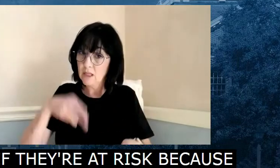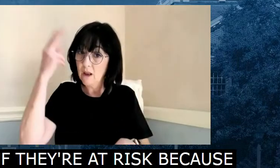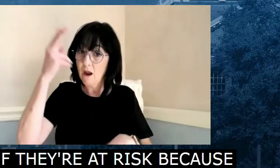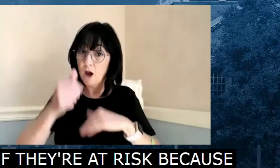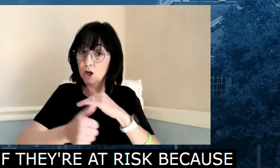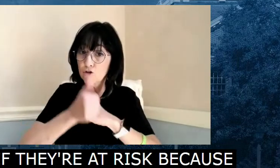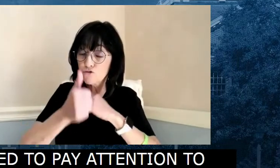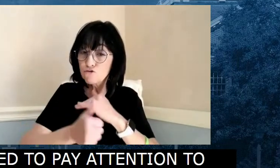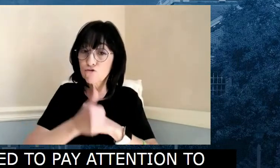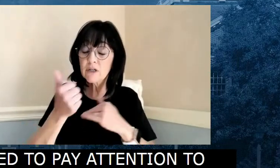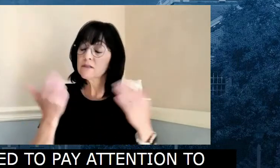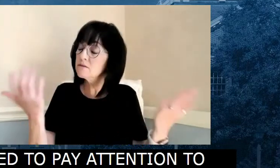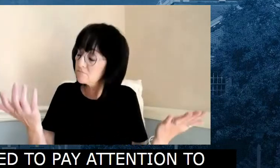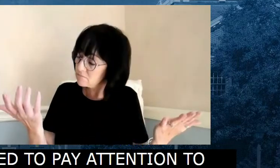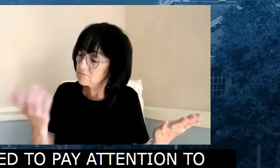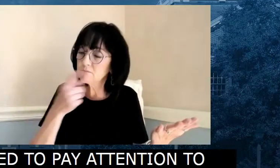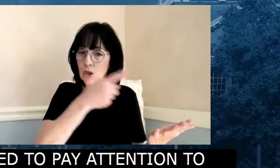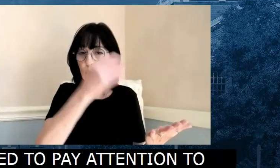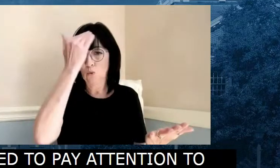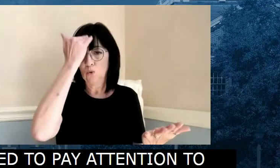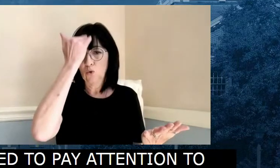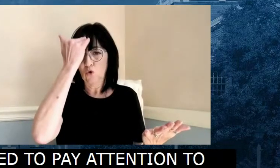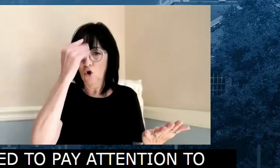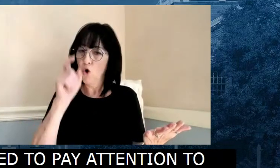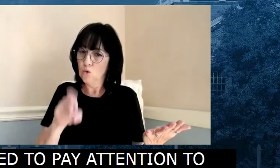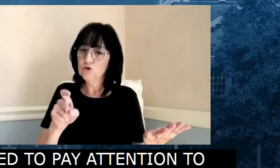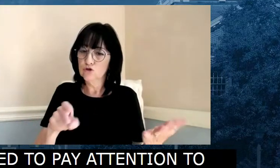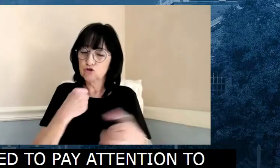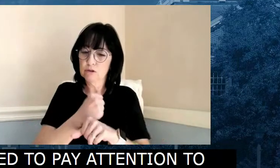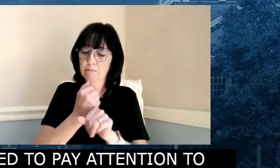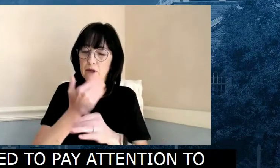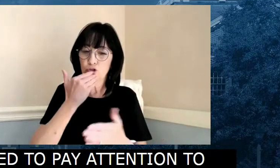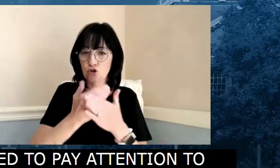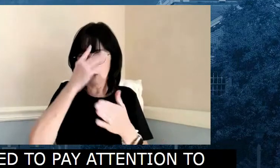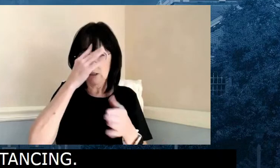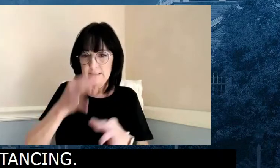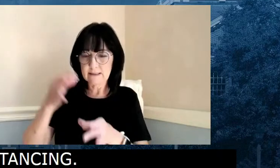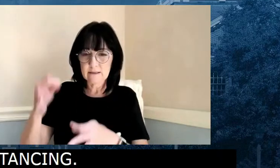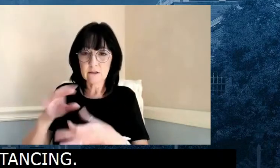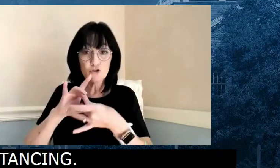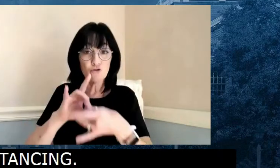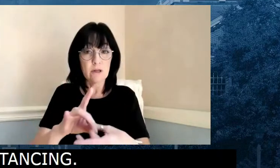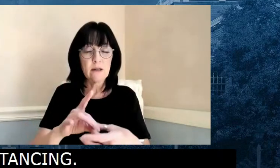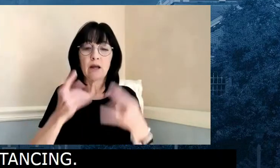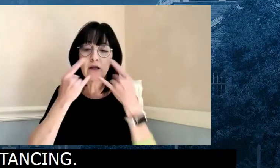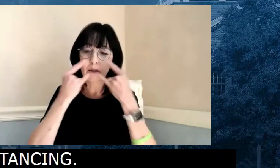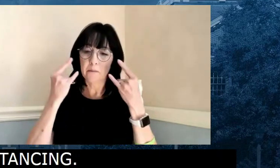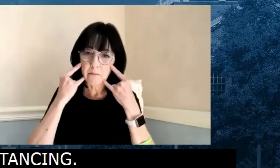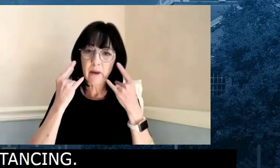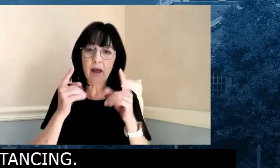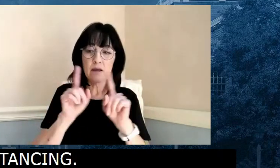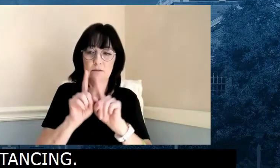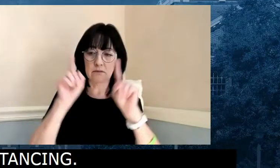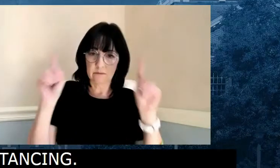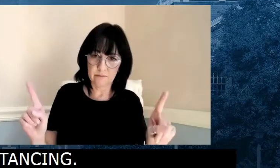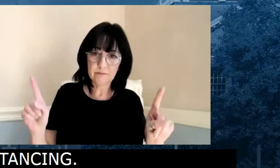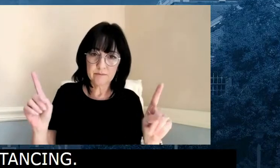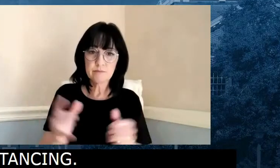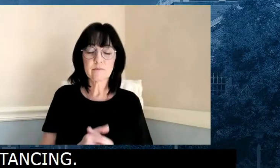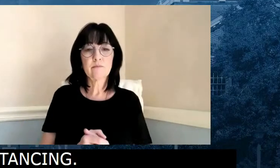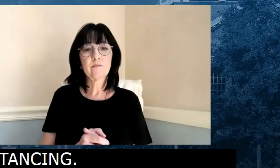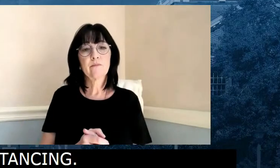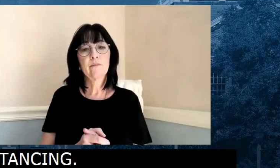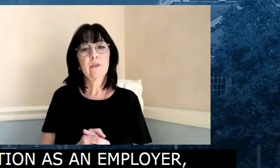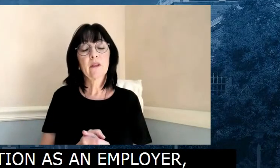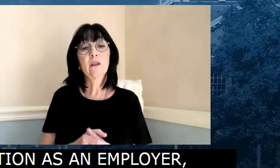wearing, but also distancing. Nick, if I can go back to our position as an employer, we're going to require everybody to wear